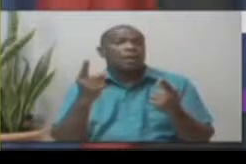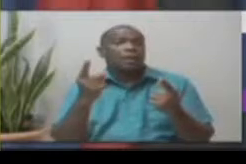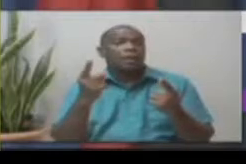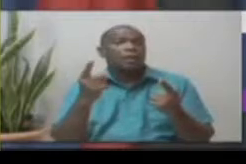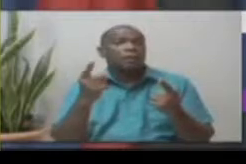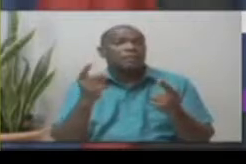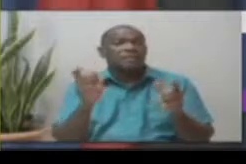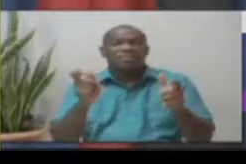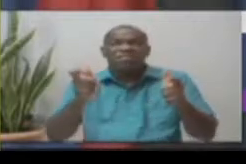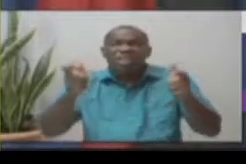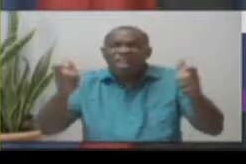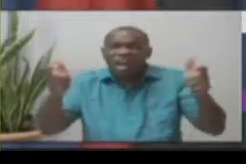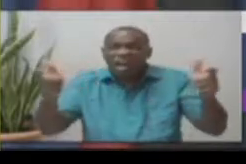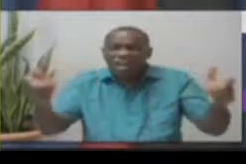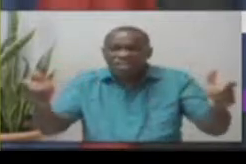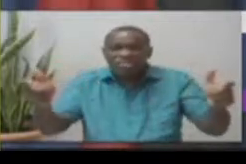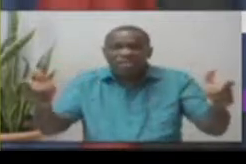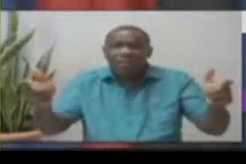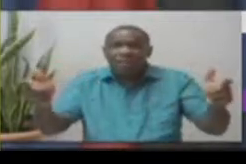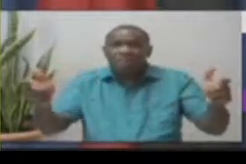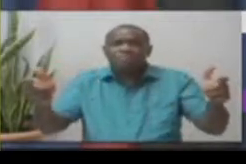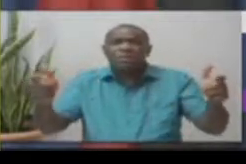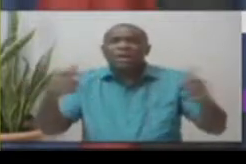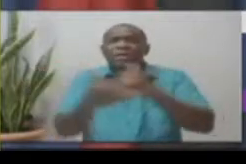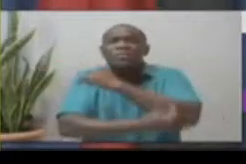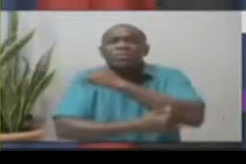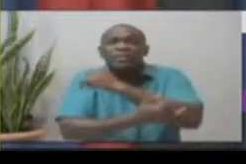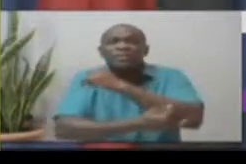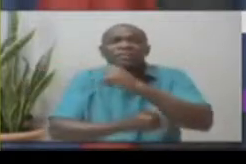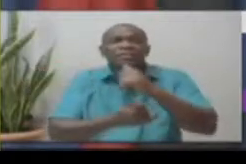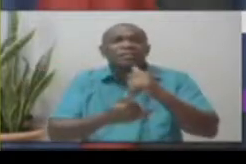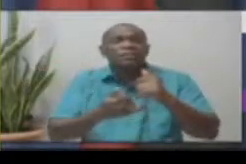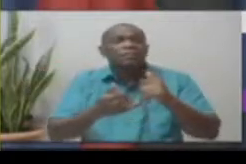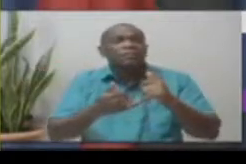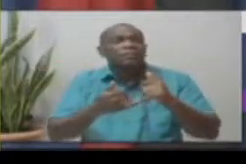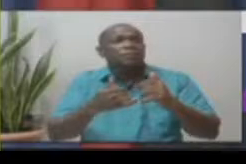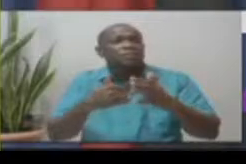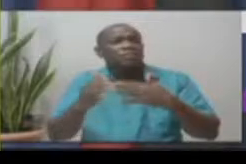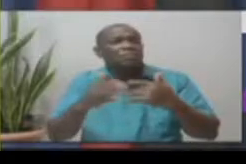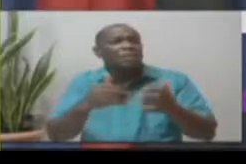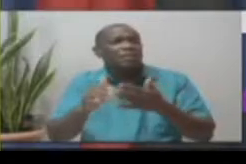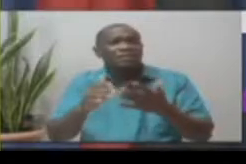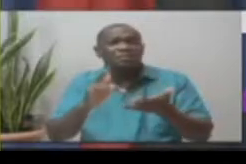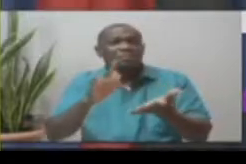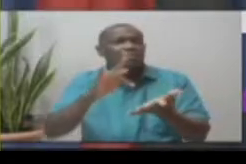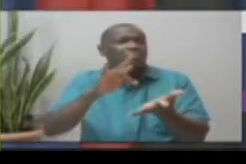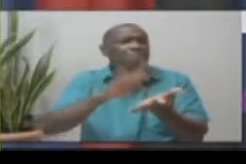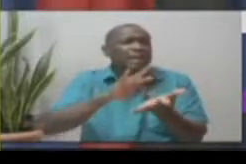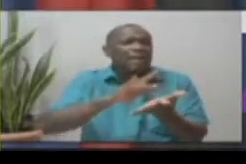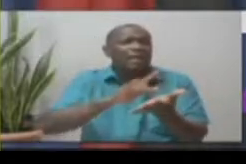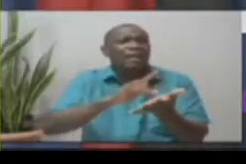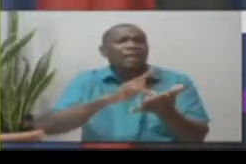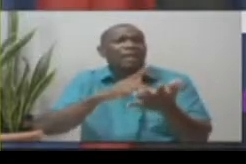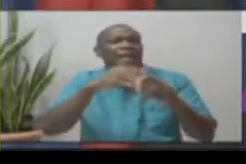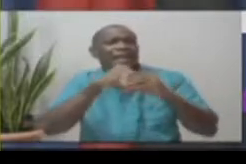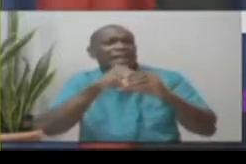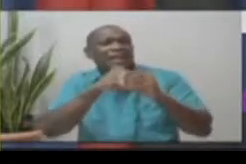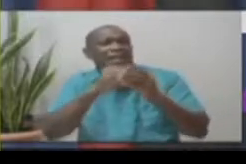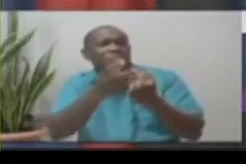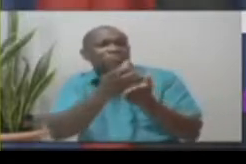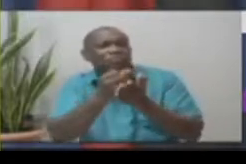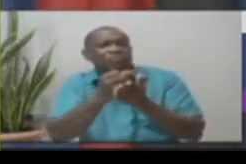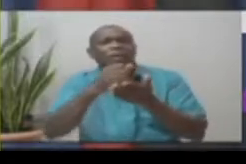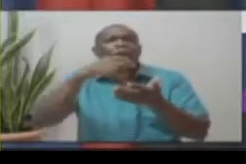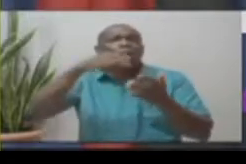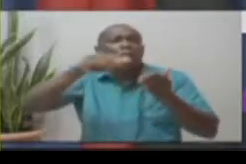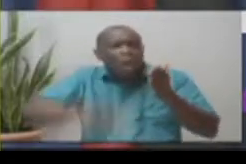as lower middle income and lower income, have had access to less than 1% of the vaccine produced